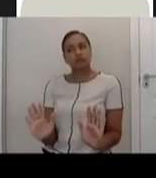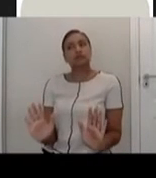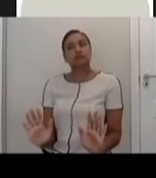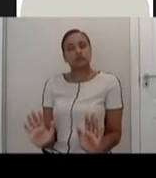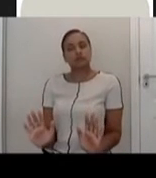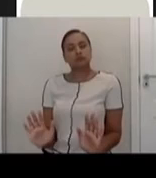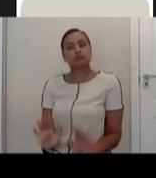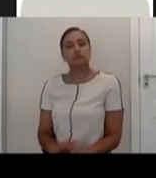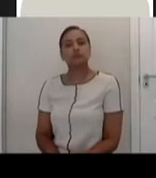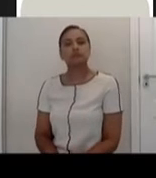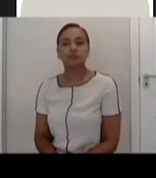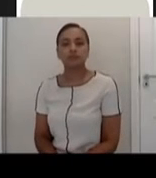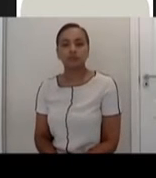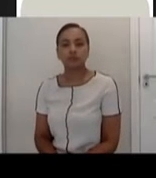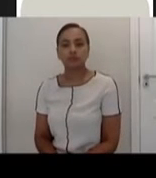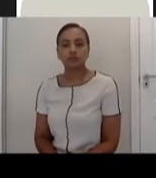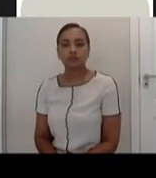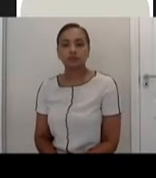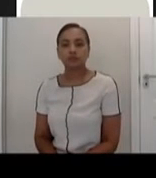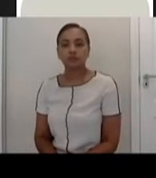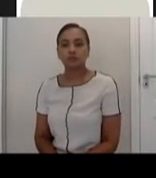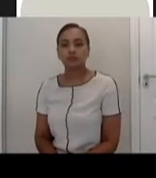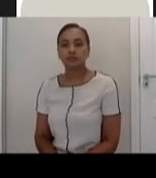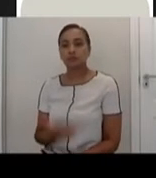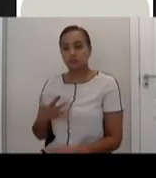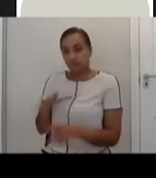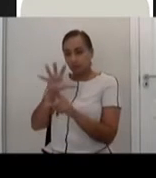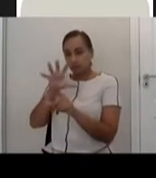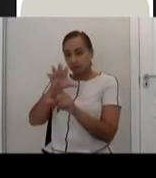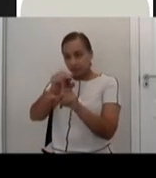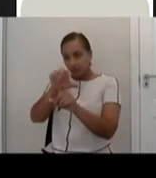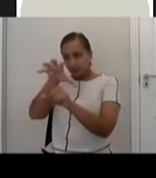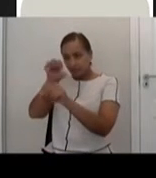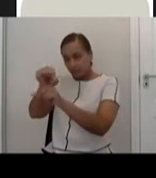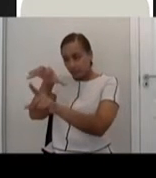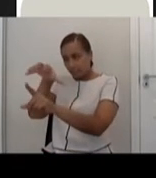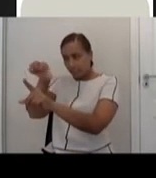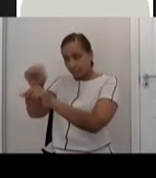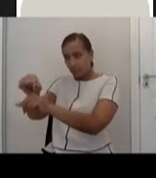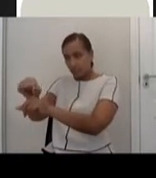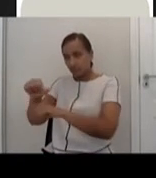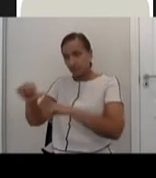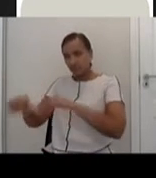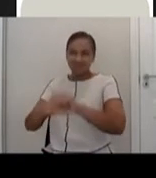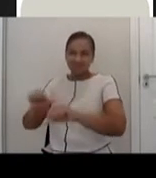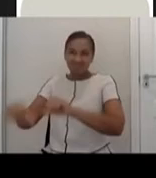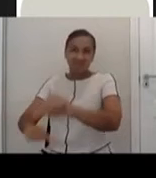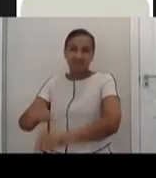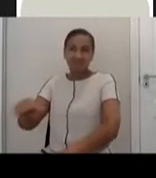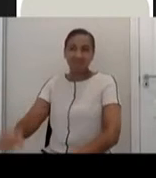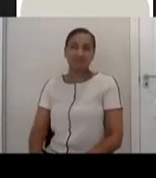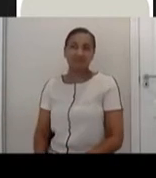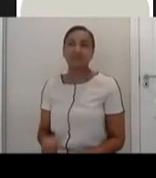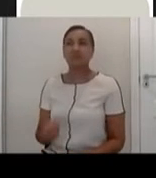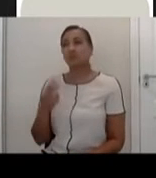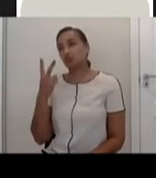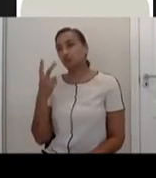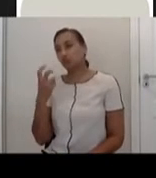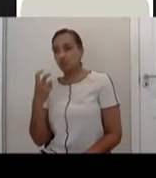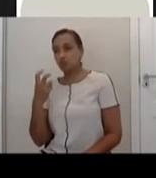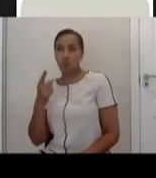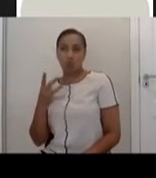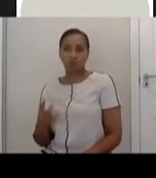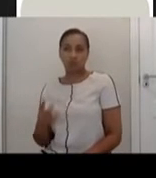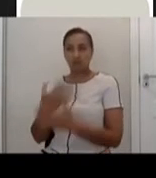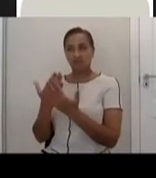early days. The rates of detections in Enfield are still running on average about 2.25